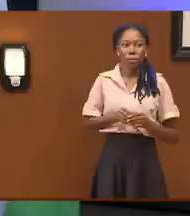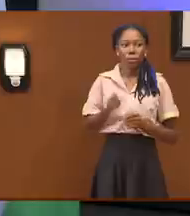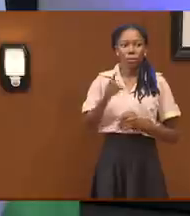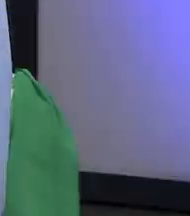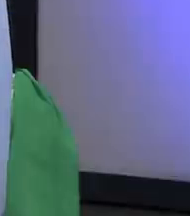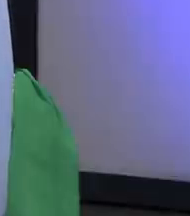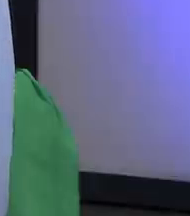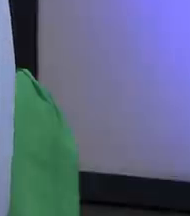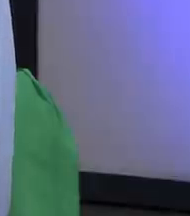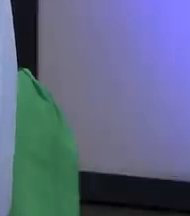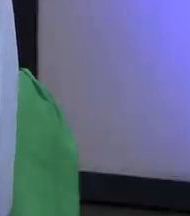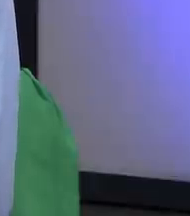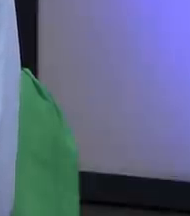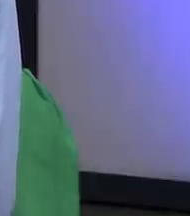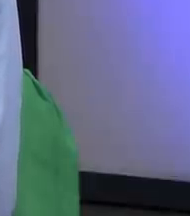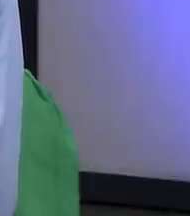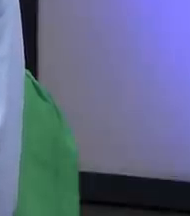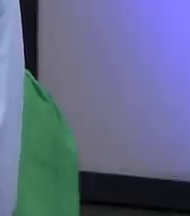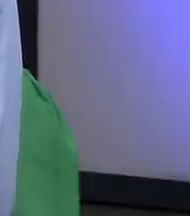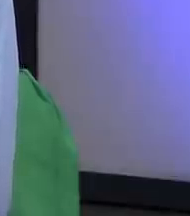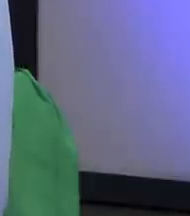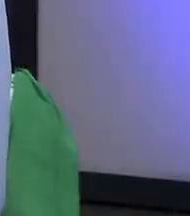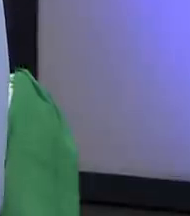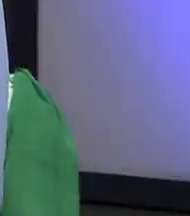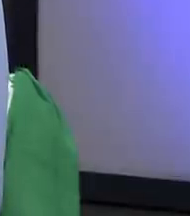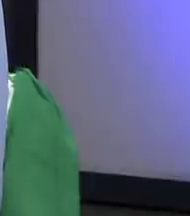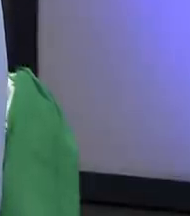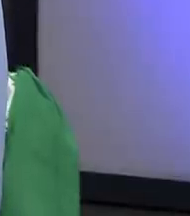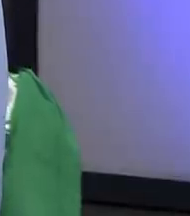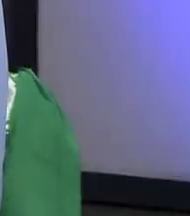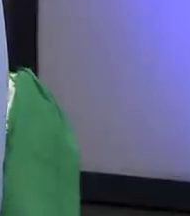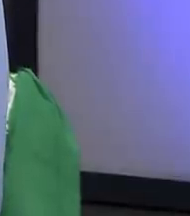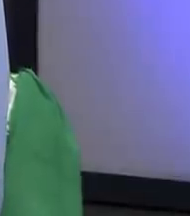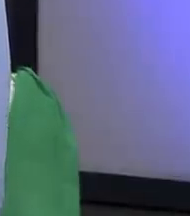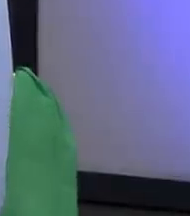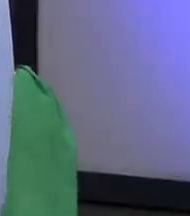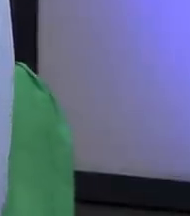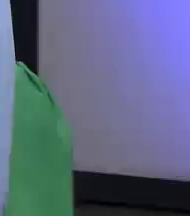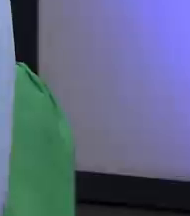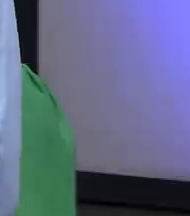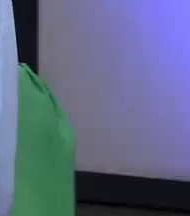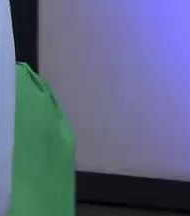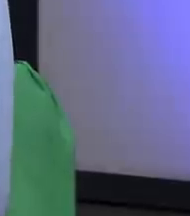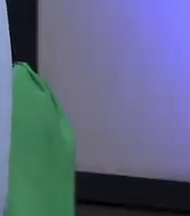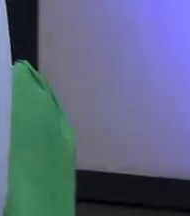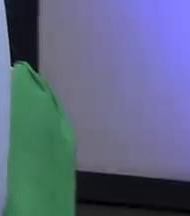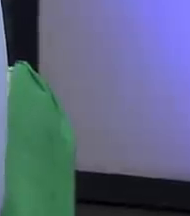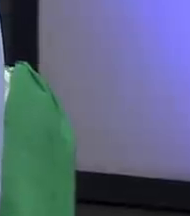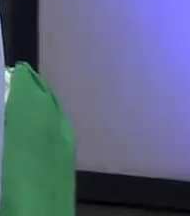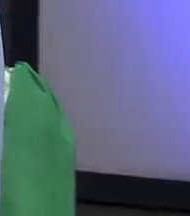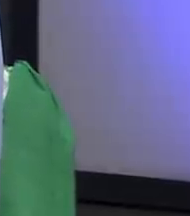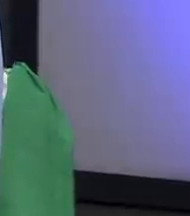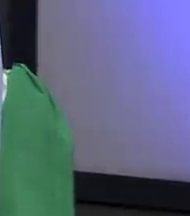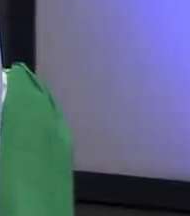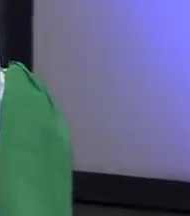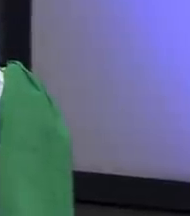tenant for about 3 months now. And he has refused to pay my rent as at when deal. Each time I complain, I meet him for